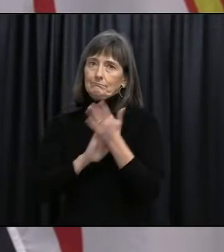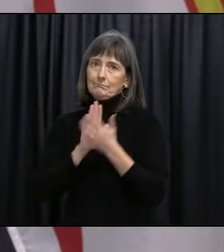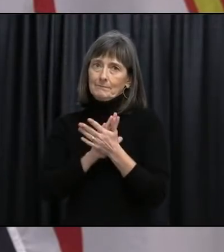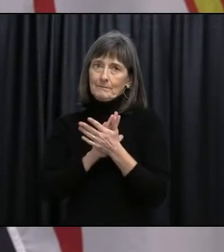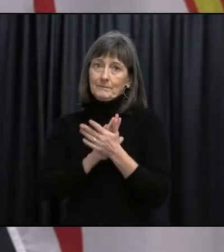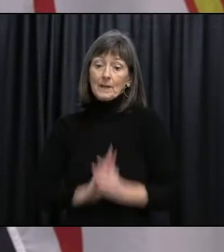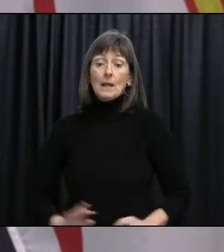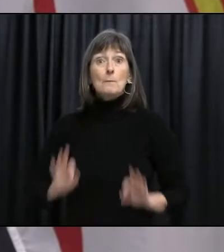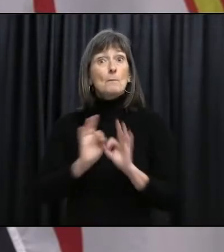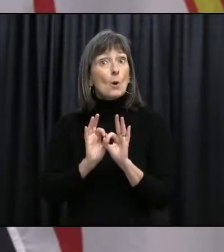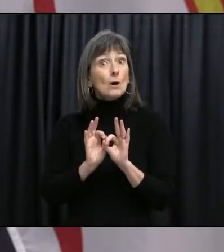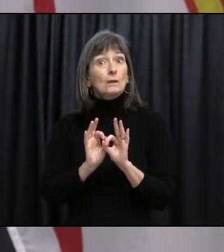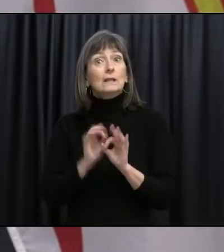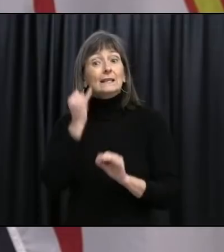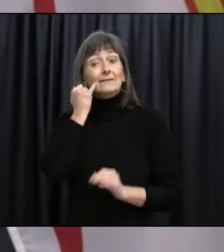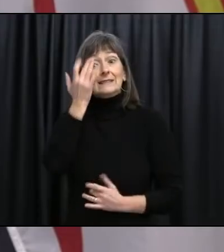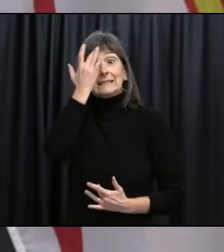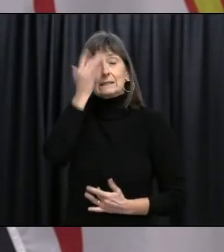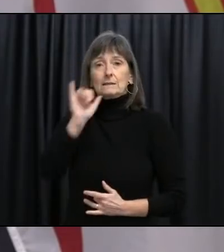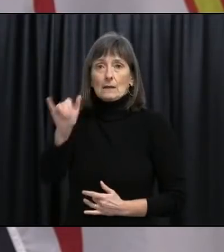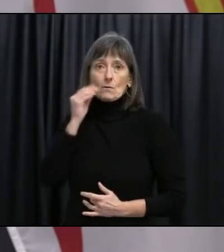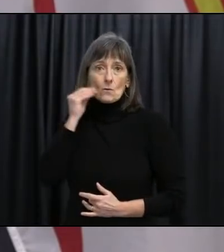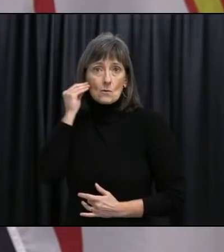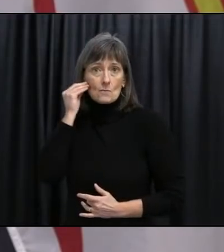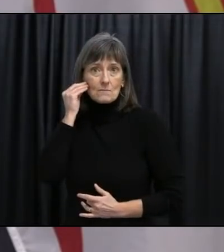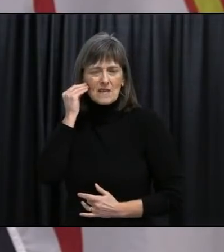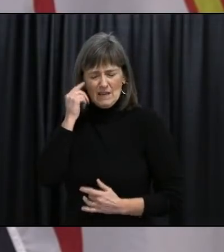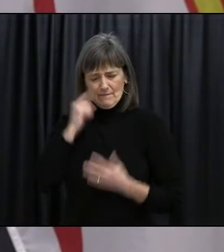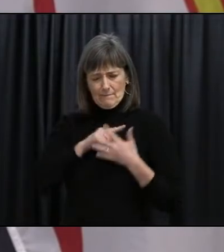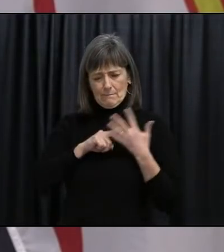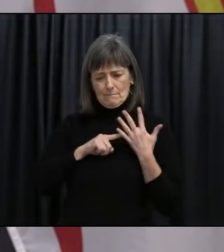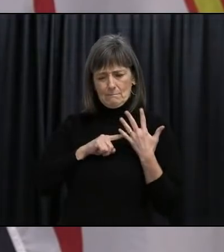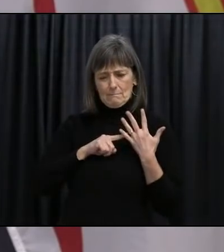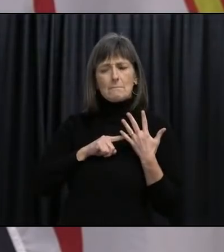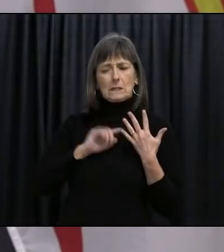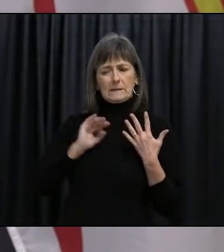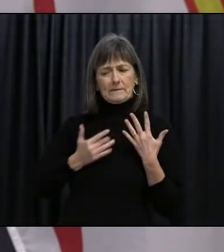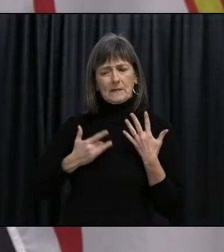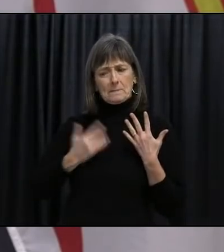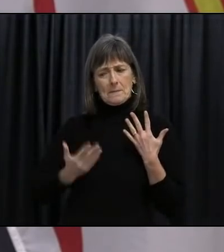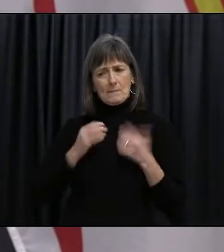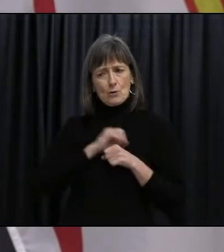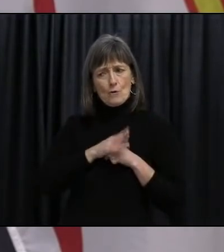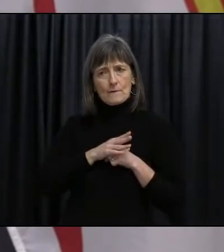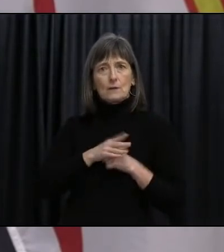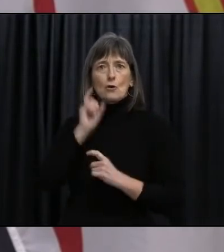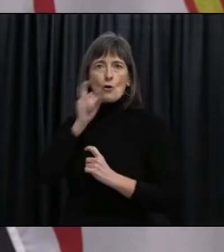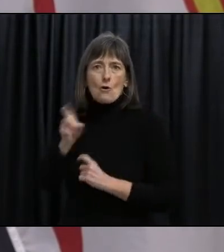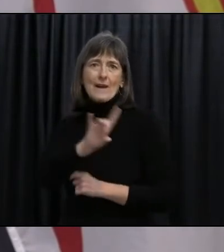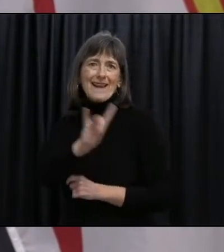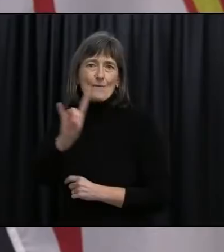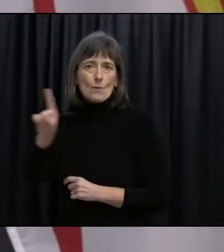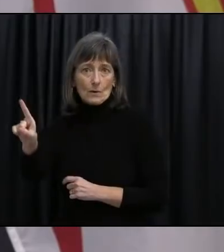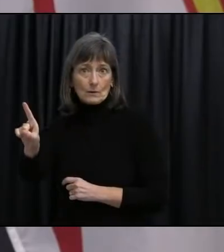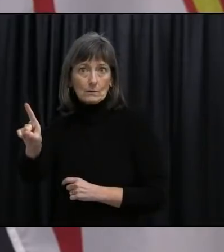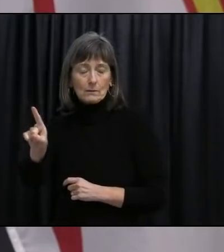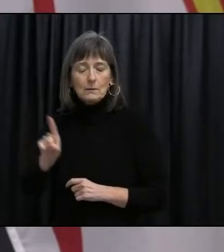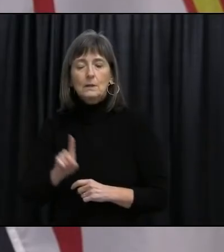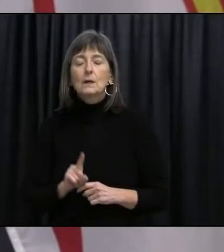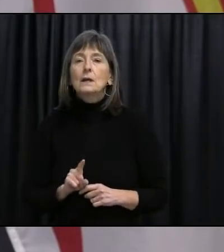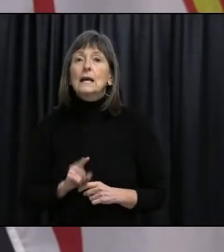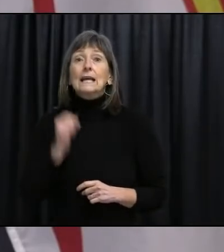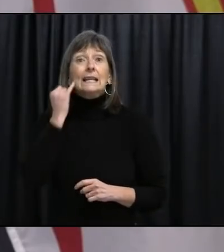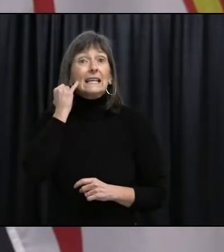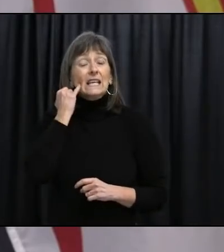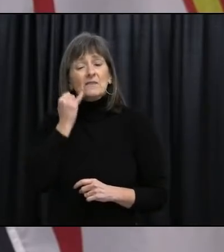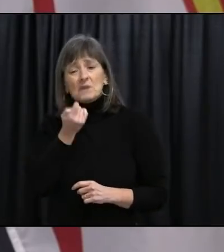stay home if you are unwell and call 811 if you have any symptoms of COVID. I must stress once again the importance of getting tested, even